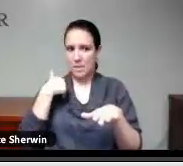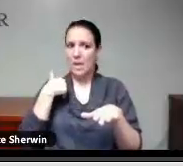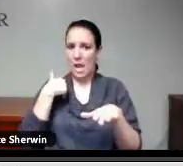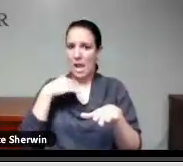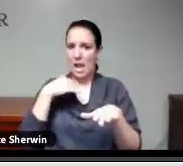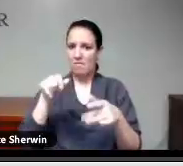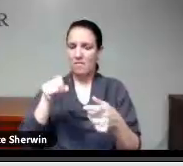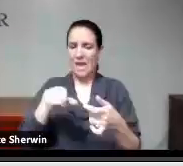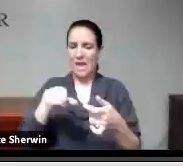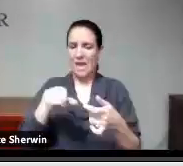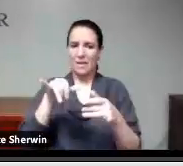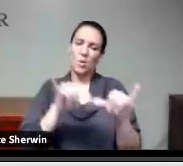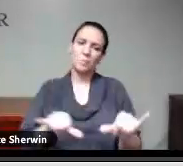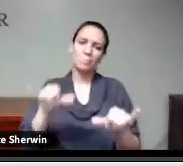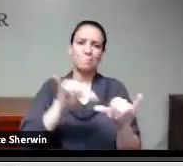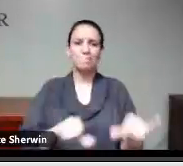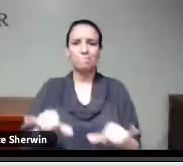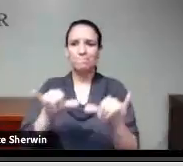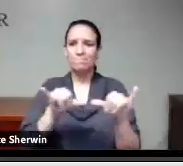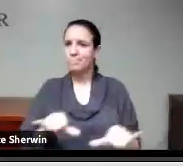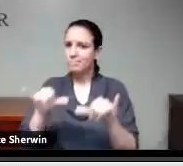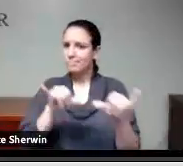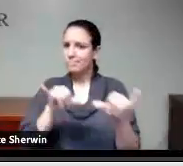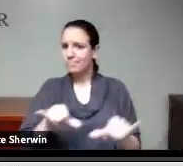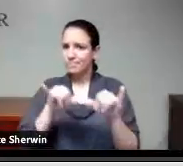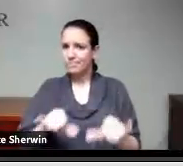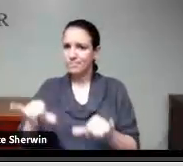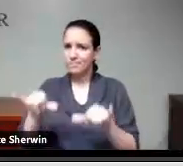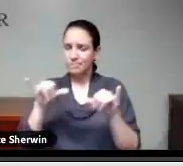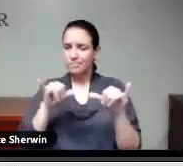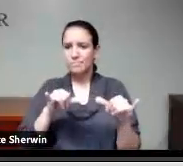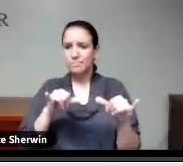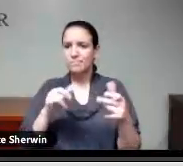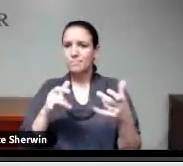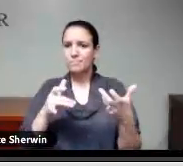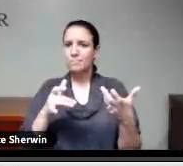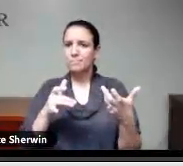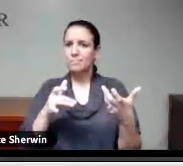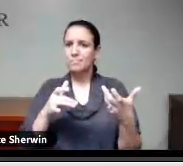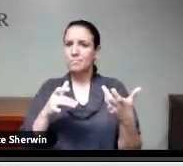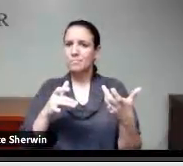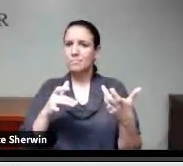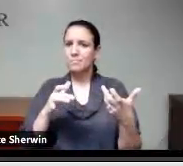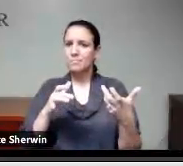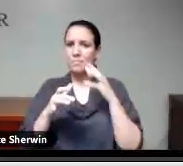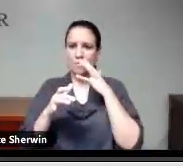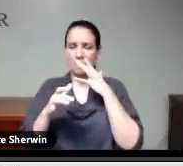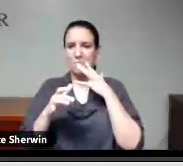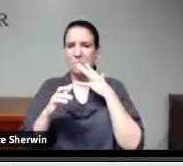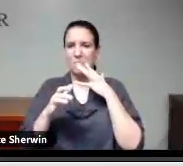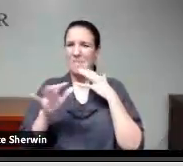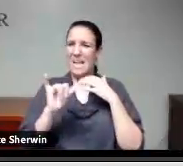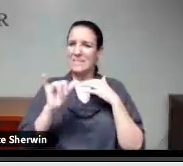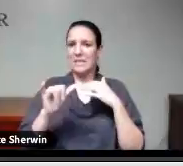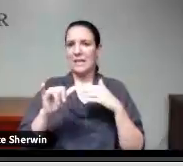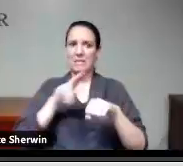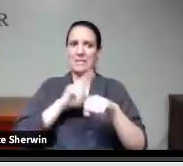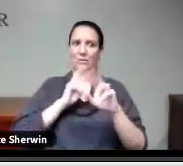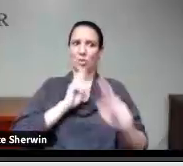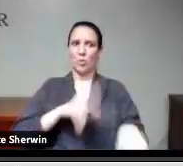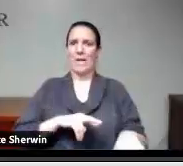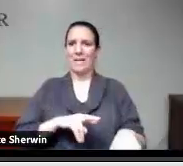into organizationally that is kind of knee-jerk reaction. So in many of